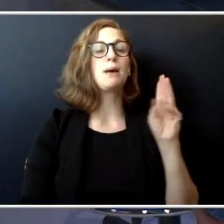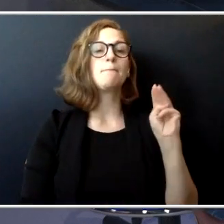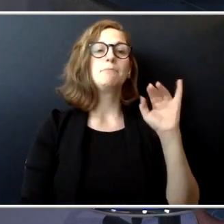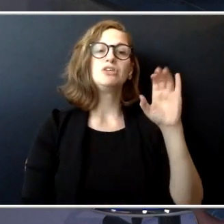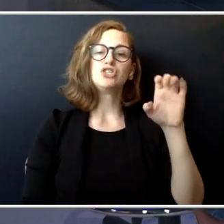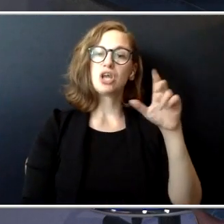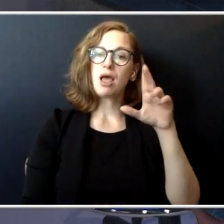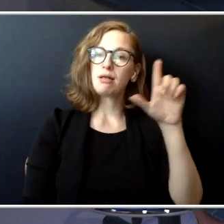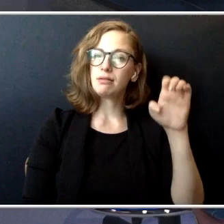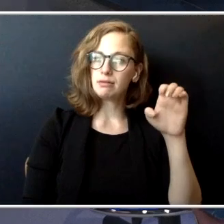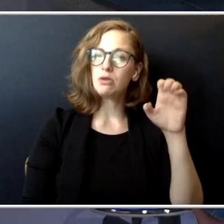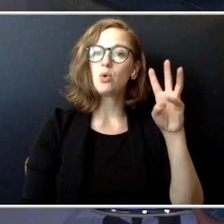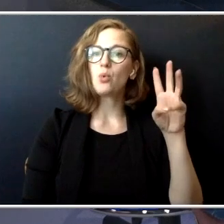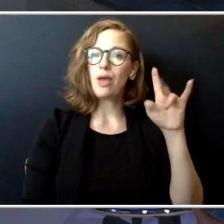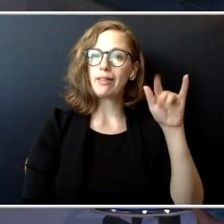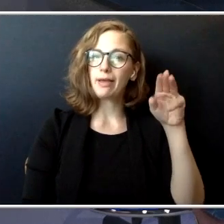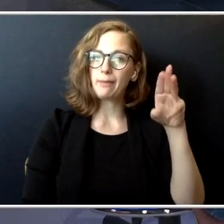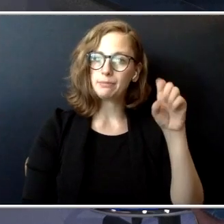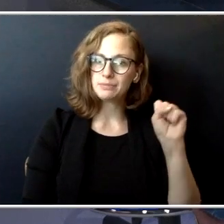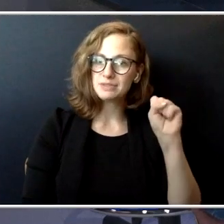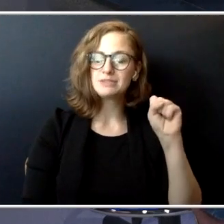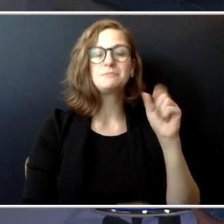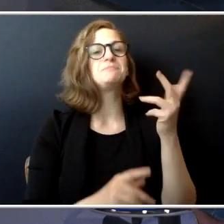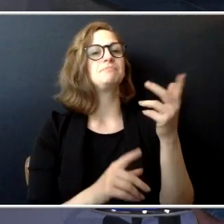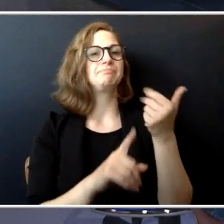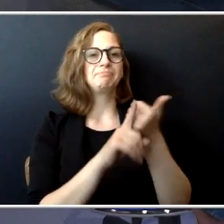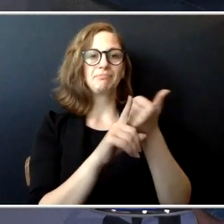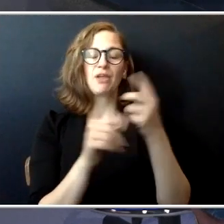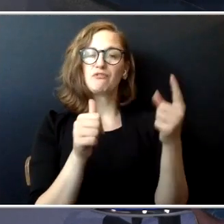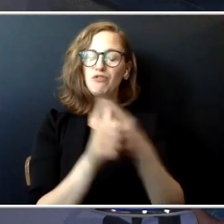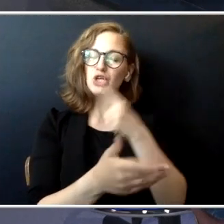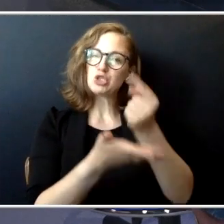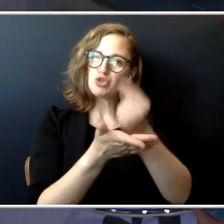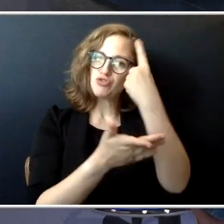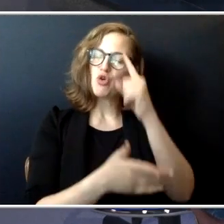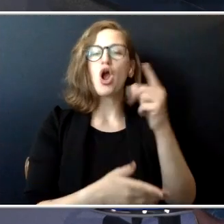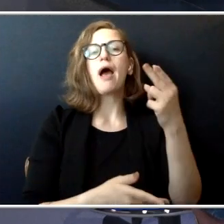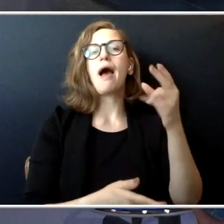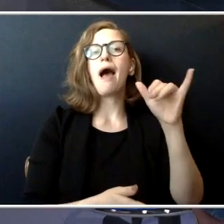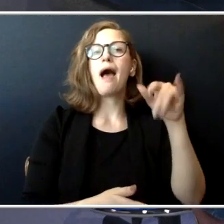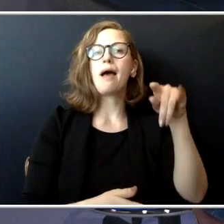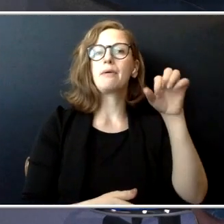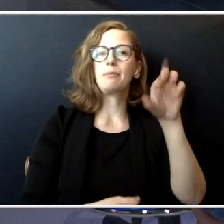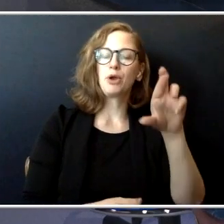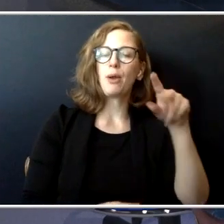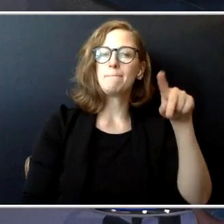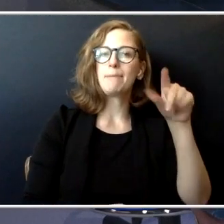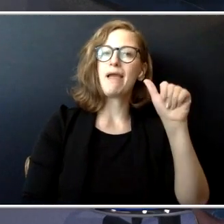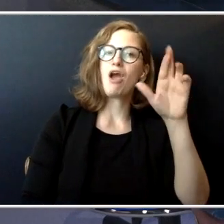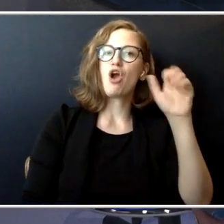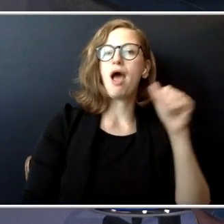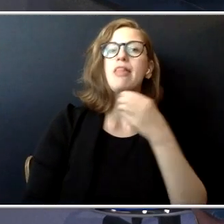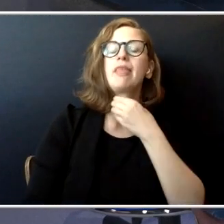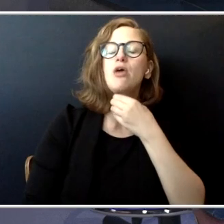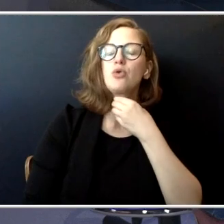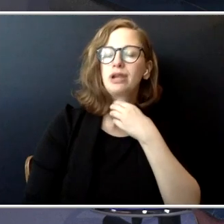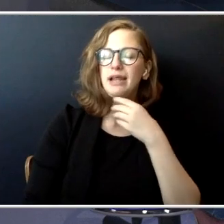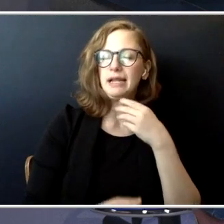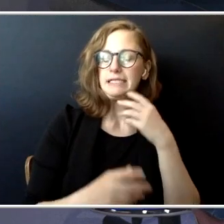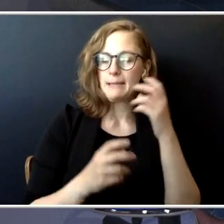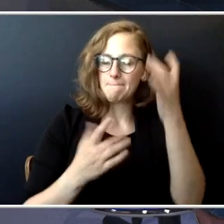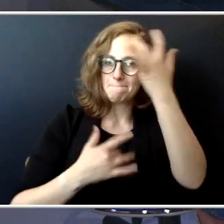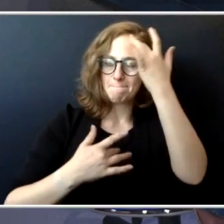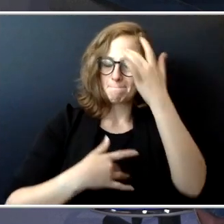for hyperparathyroidism. That was in 2022. And Michelle, that surgery helped you regain your ability to